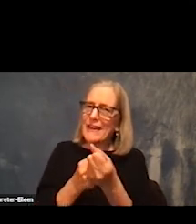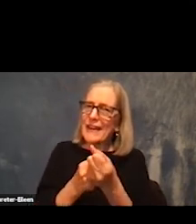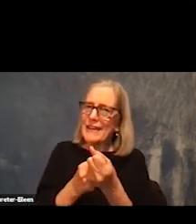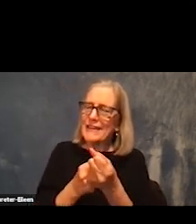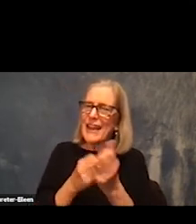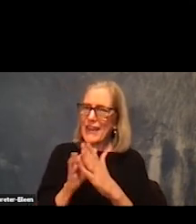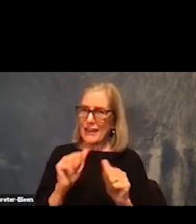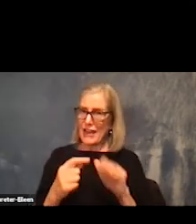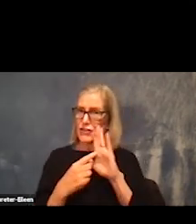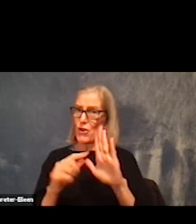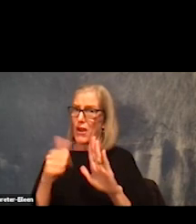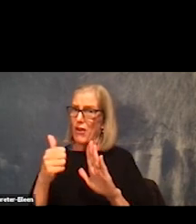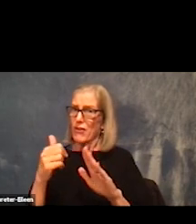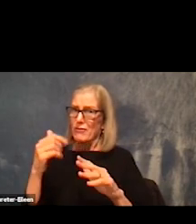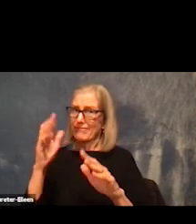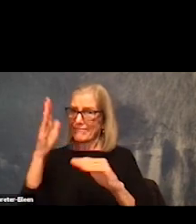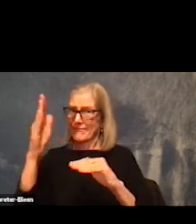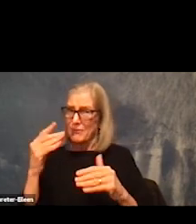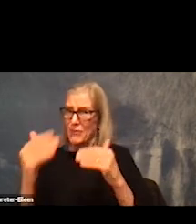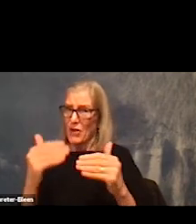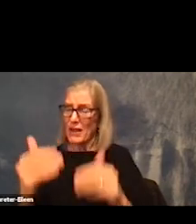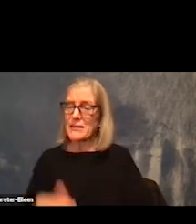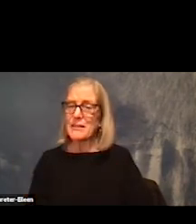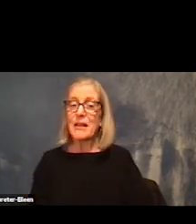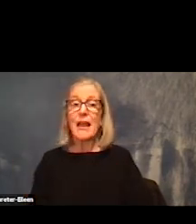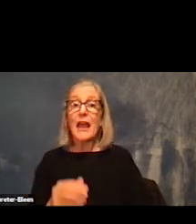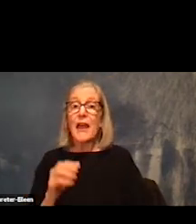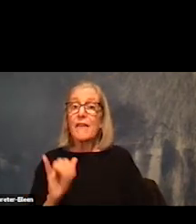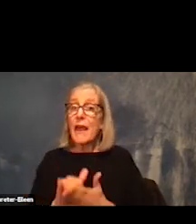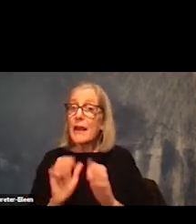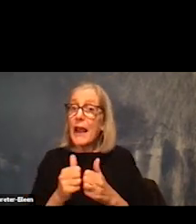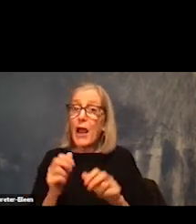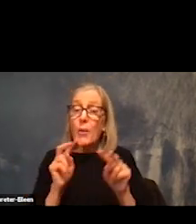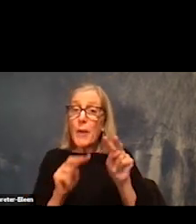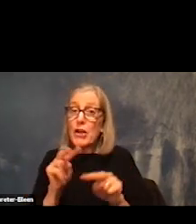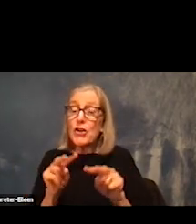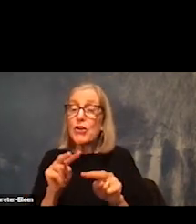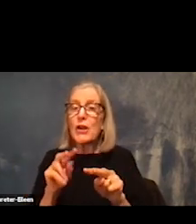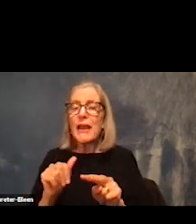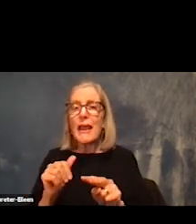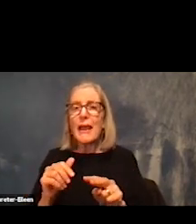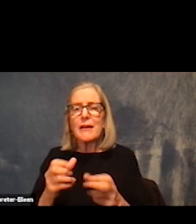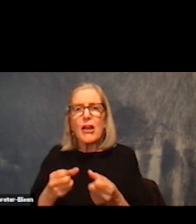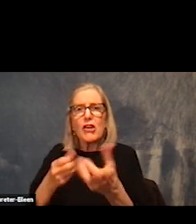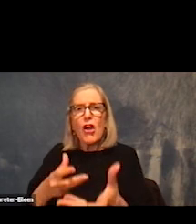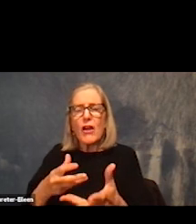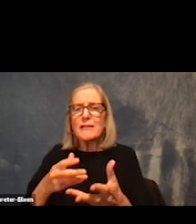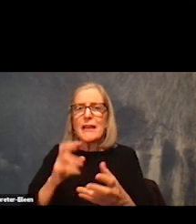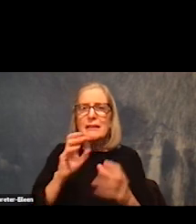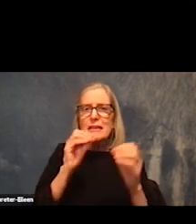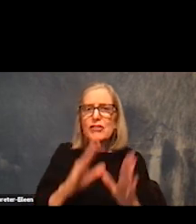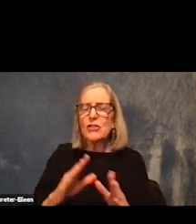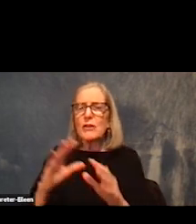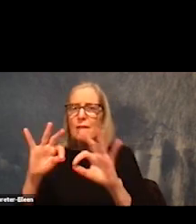This method of progress monitoring will spark collaborative conversations between educators and his family and put Juan in the driver's